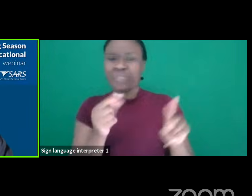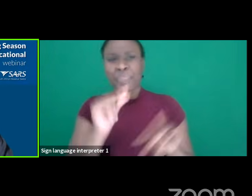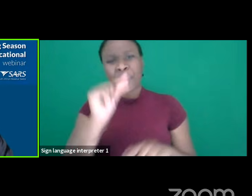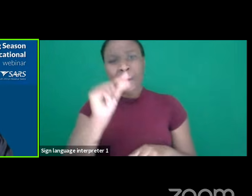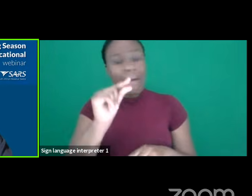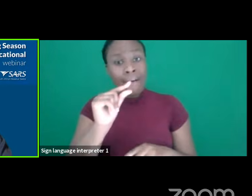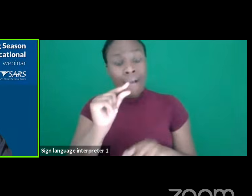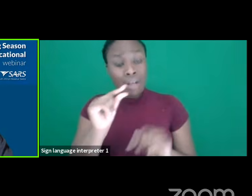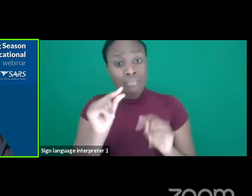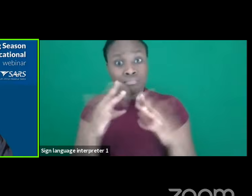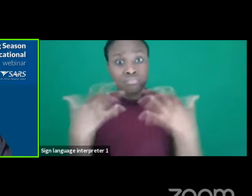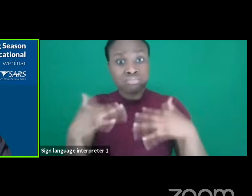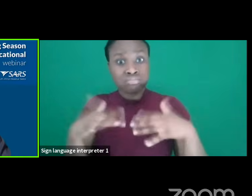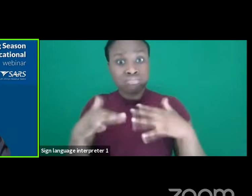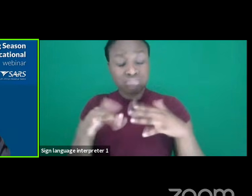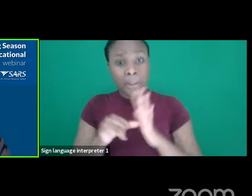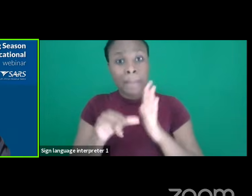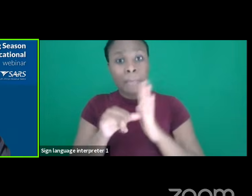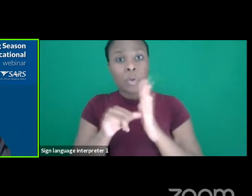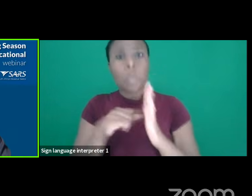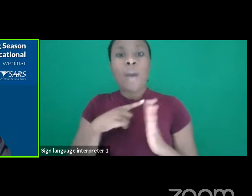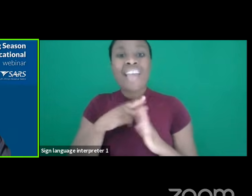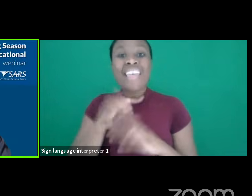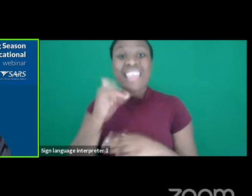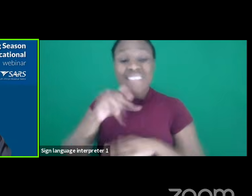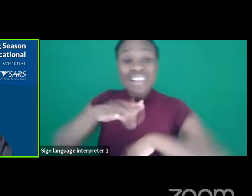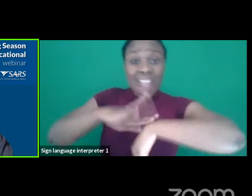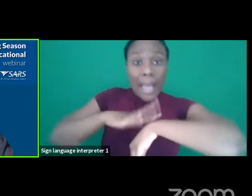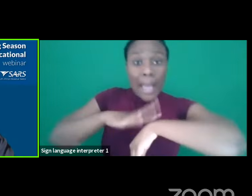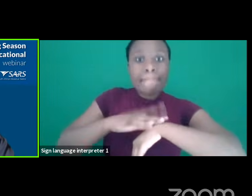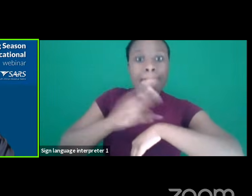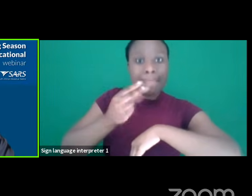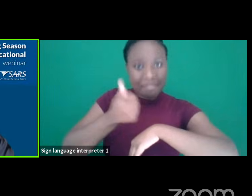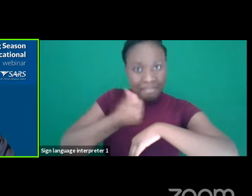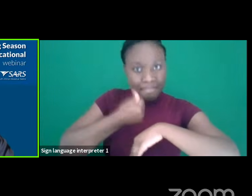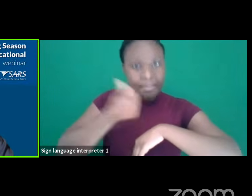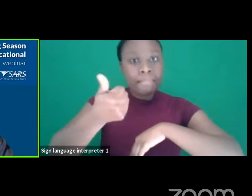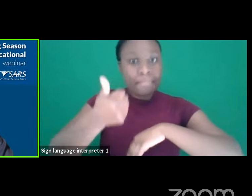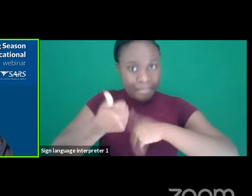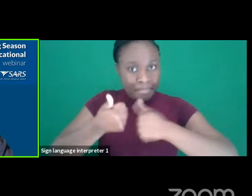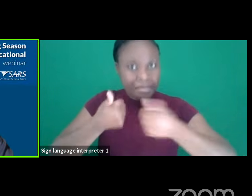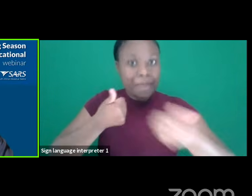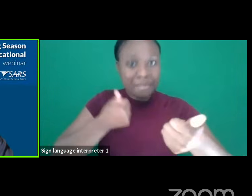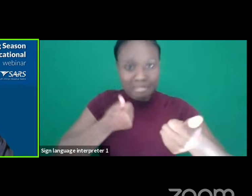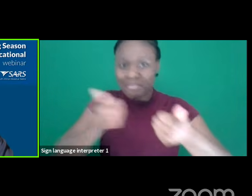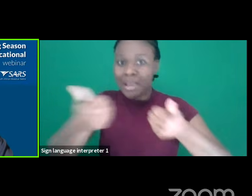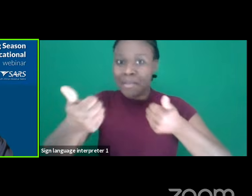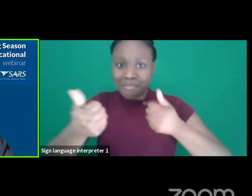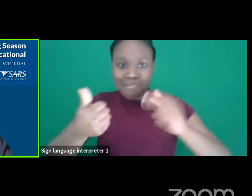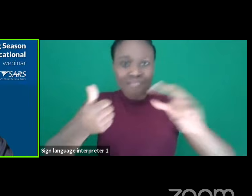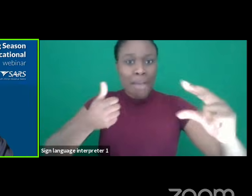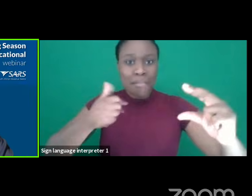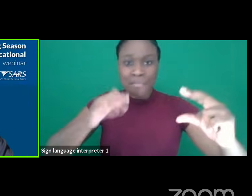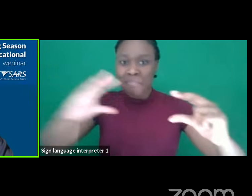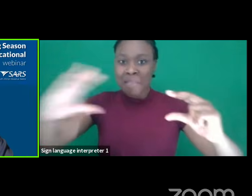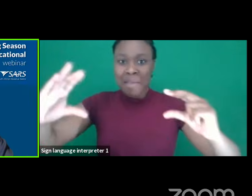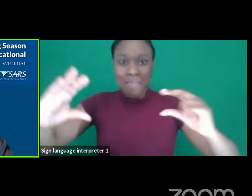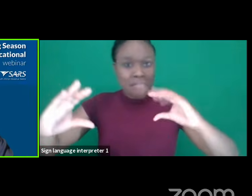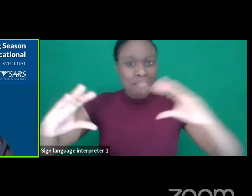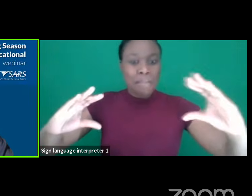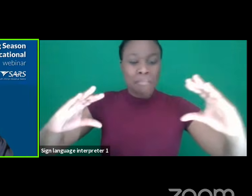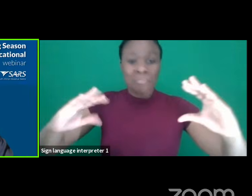the refund is due, it is paid on time. So these refunds were paid within 72